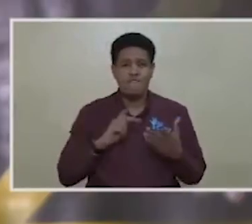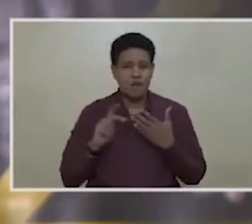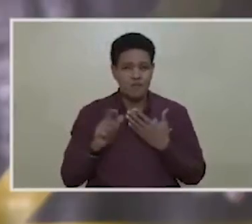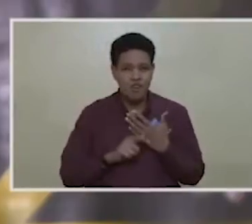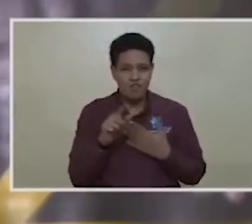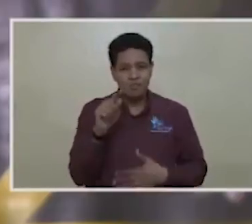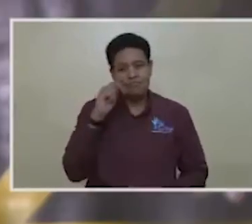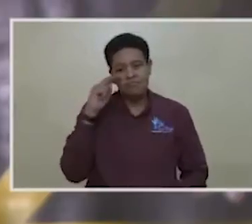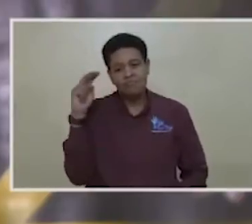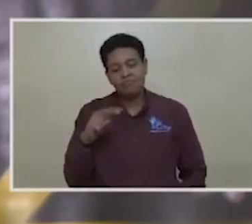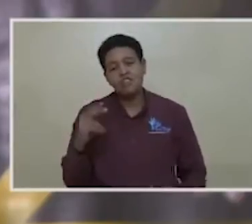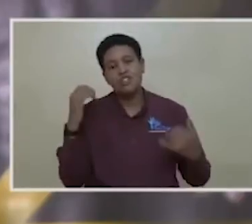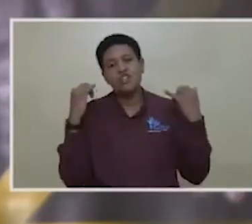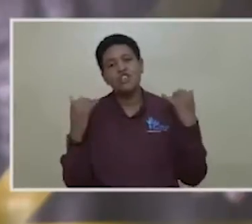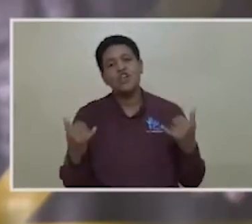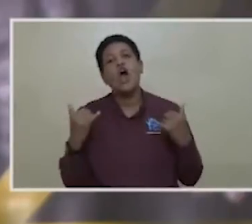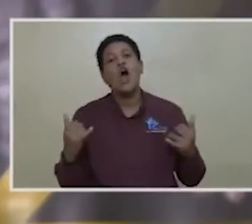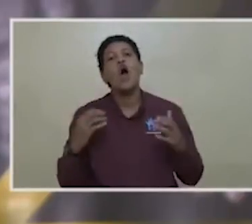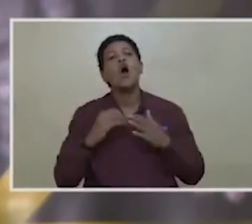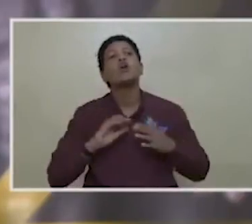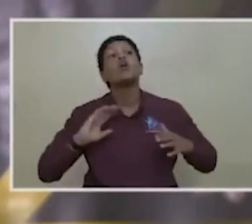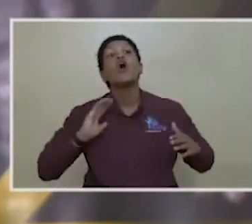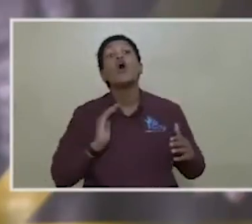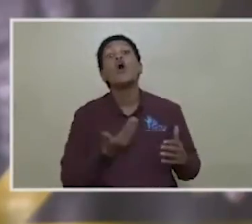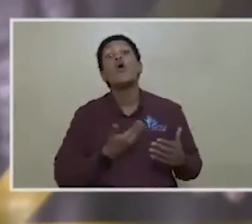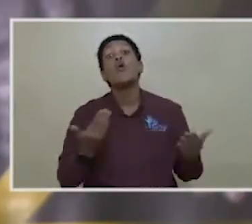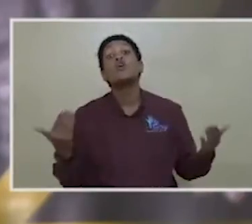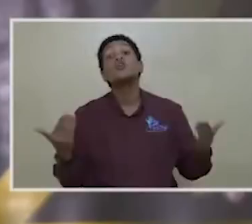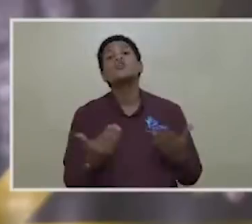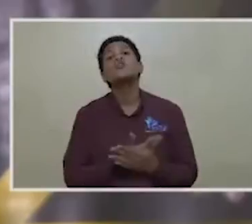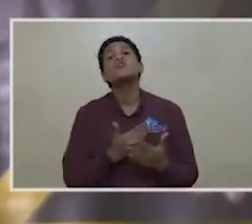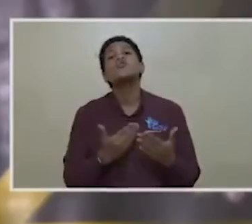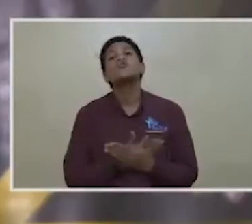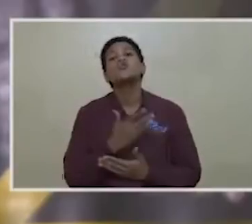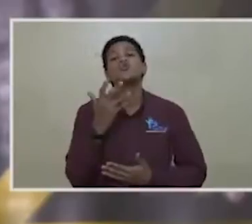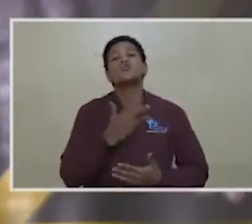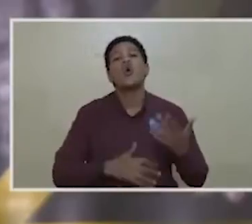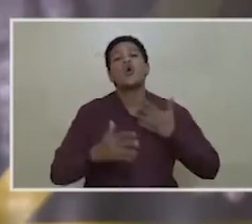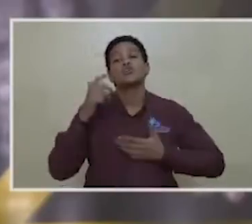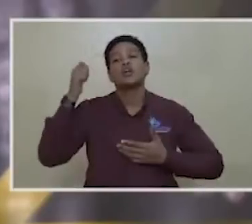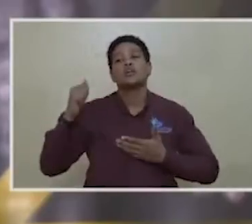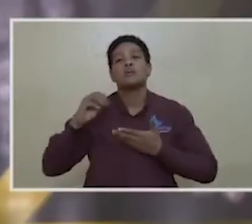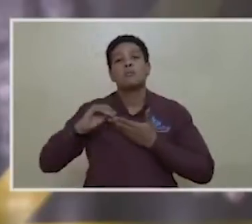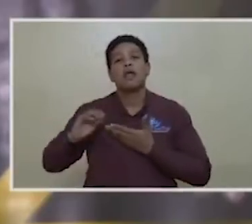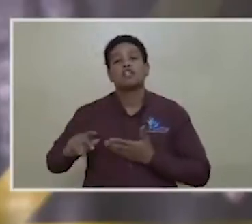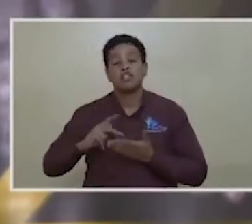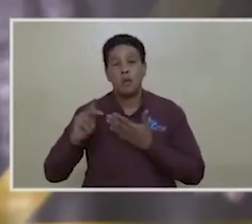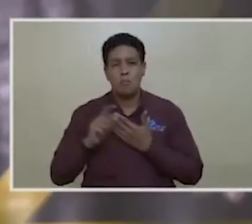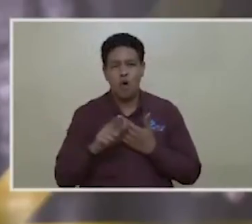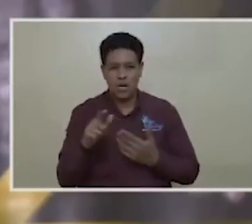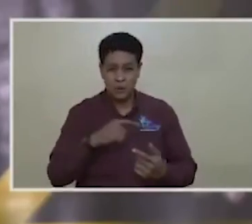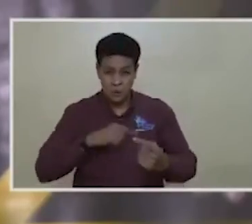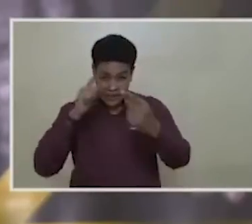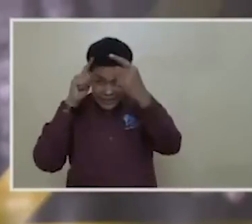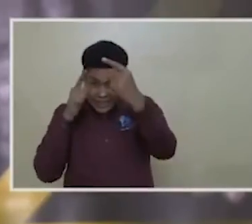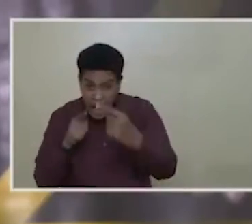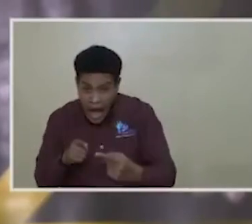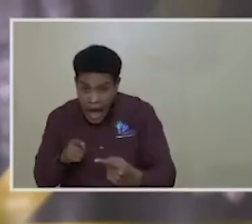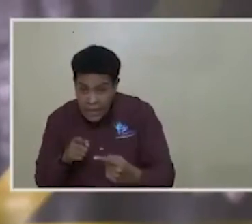you're seeing it now in our new social pension program, where we are